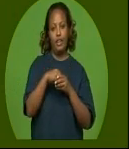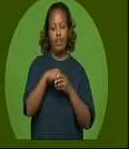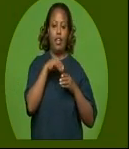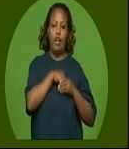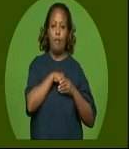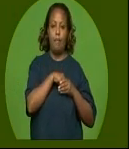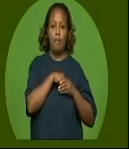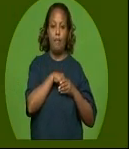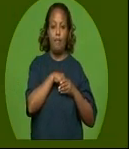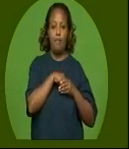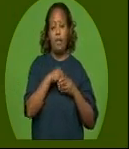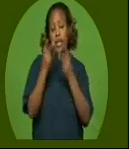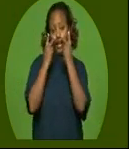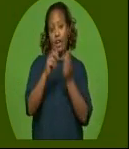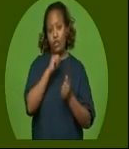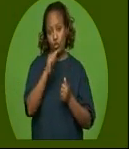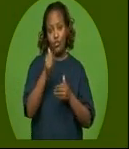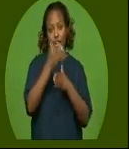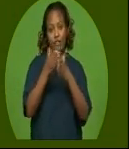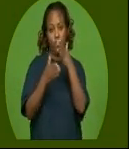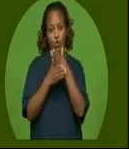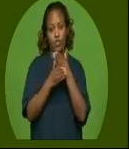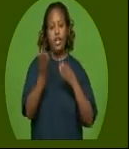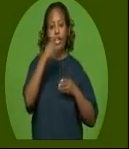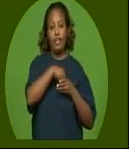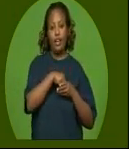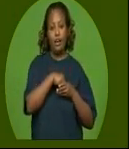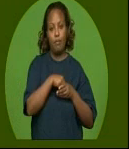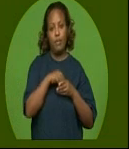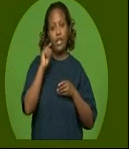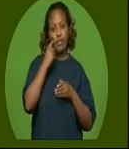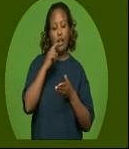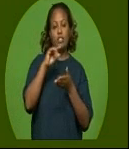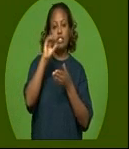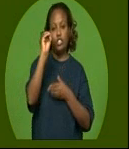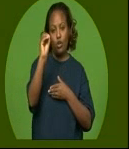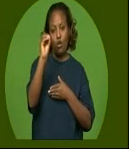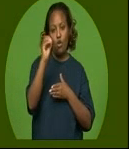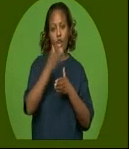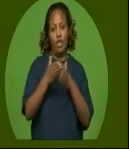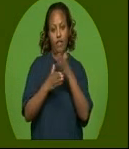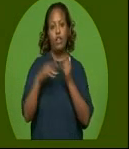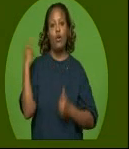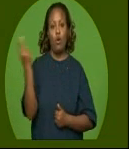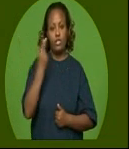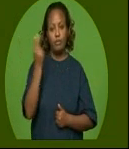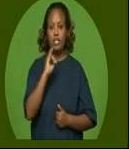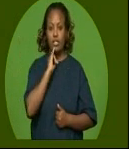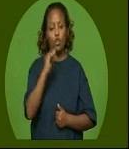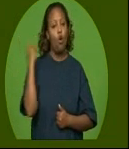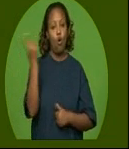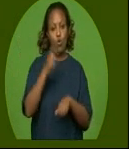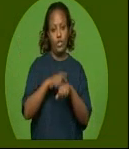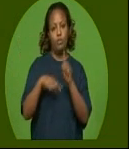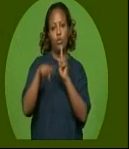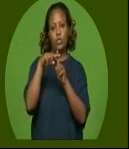in income. Regardless of the level of income, even at zero level,